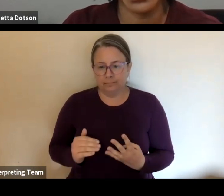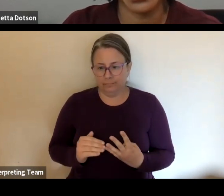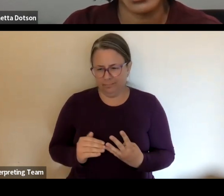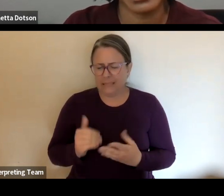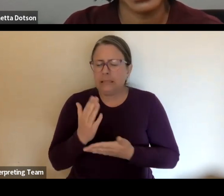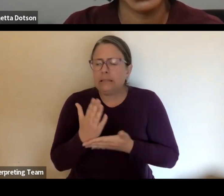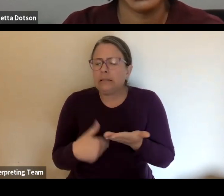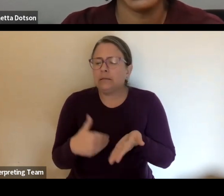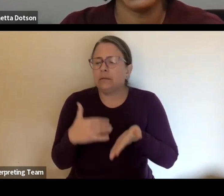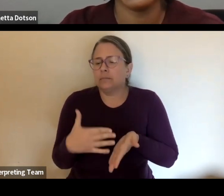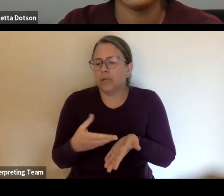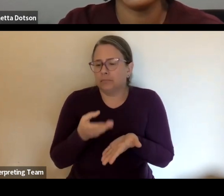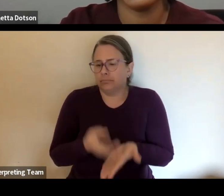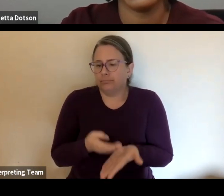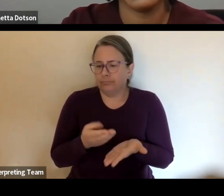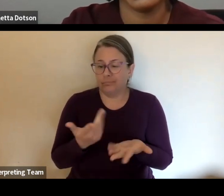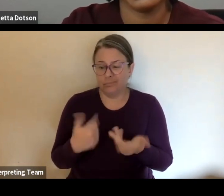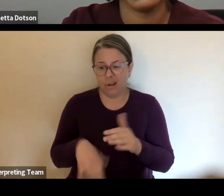a vascular basis for their depression.